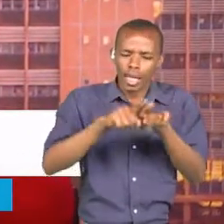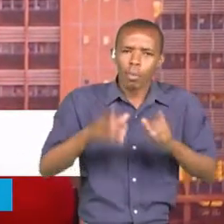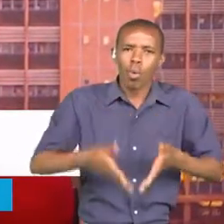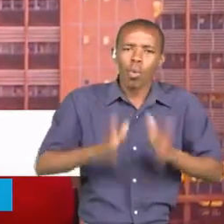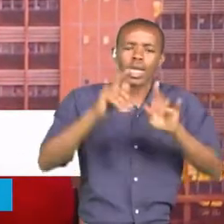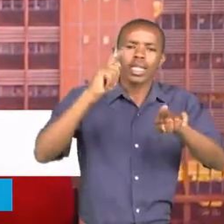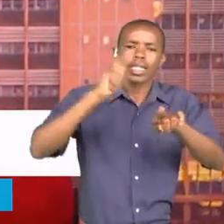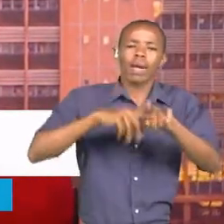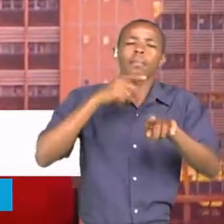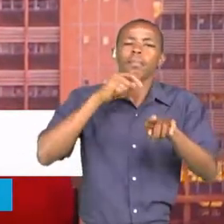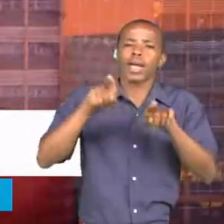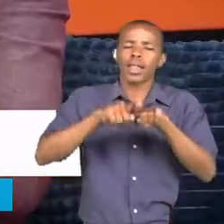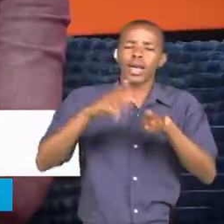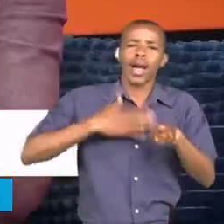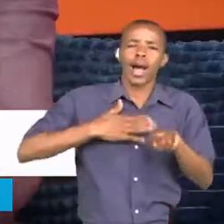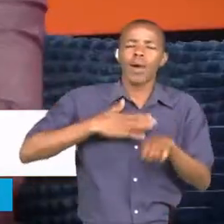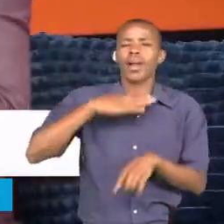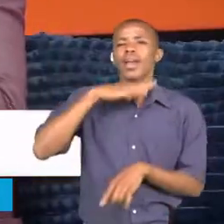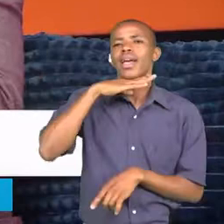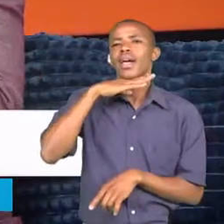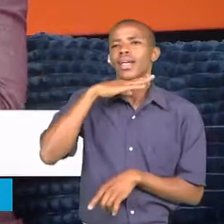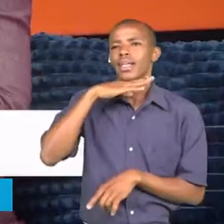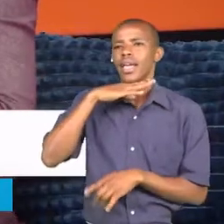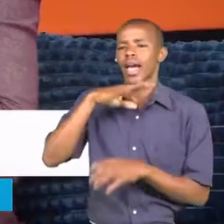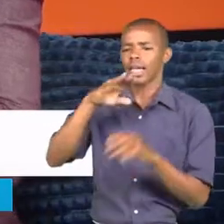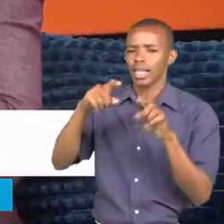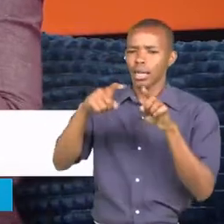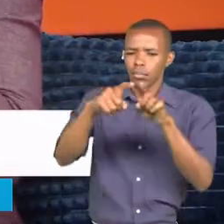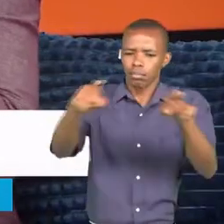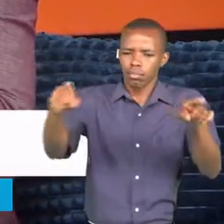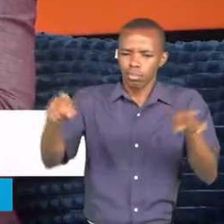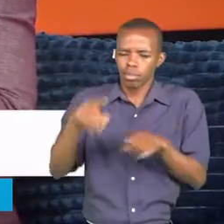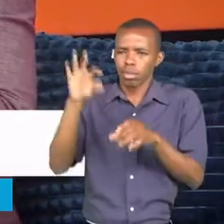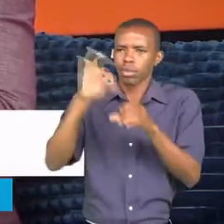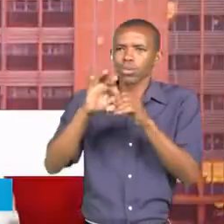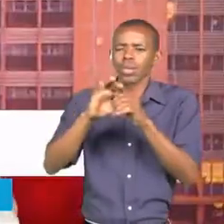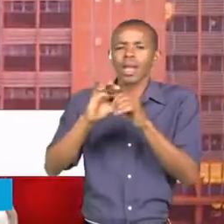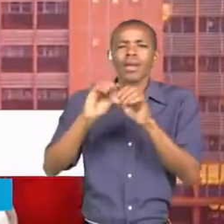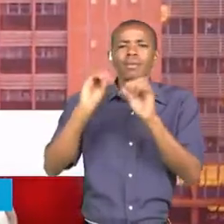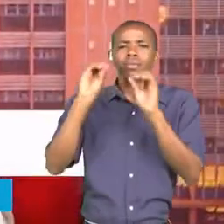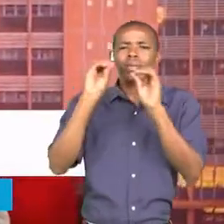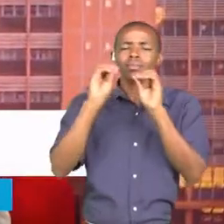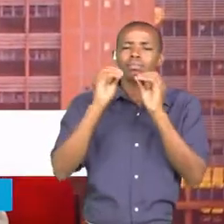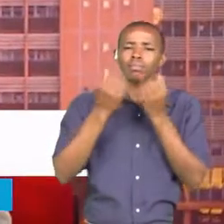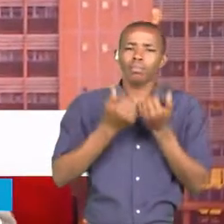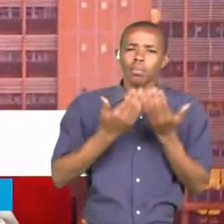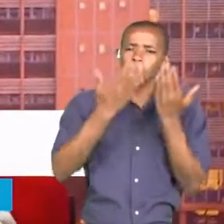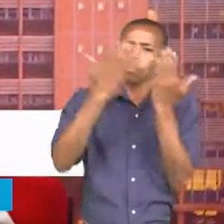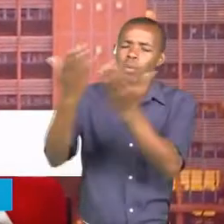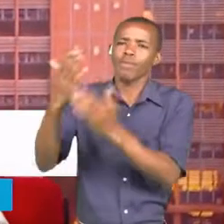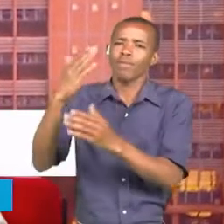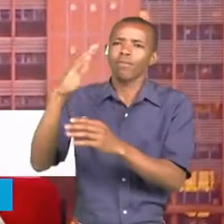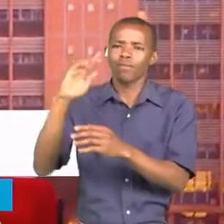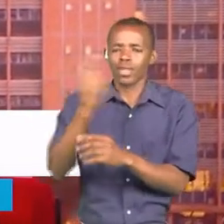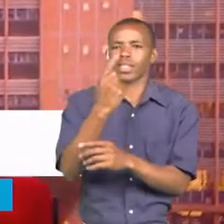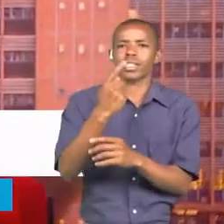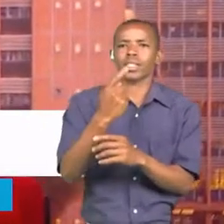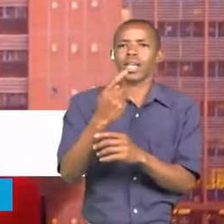our brothers are dying. And the ballot boxes will actually reach there very fast. Let me tell you, have you ever seen ballot